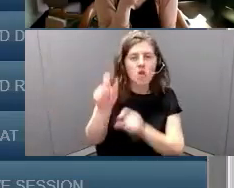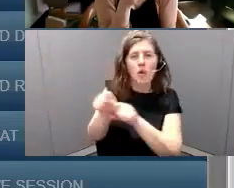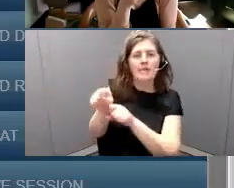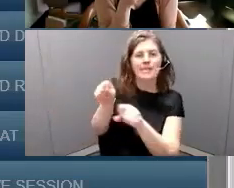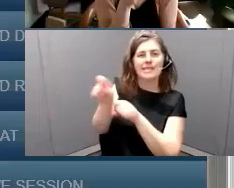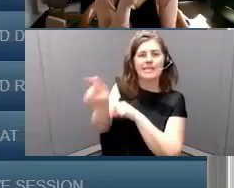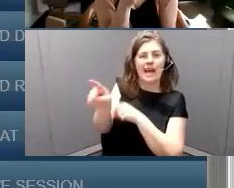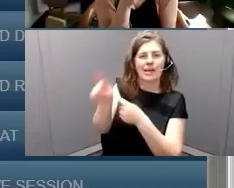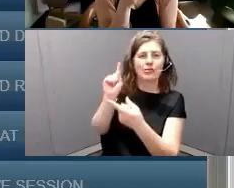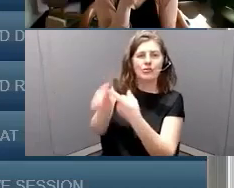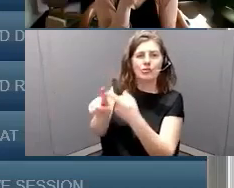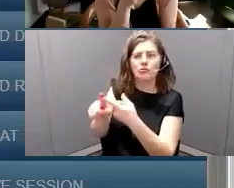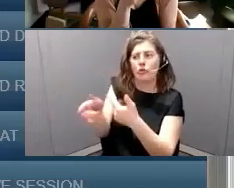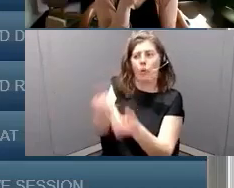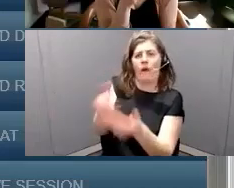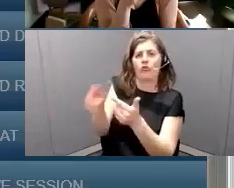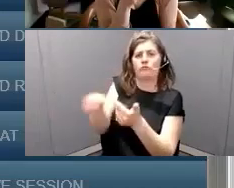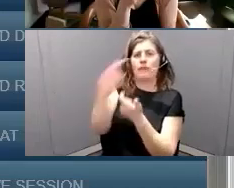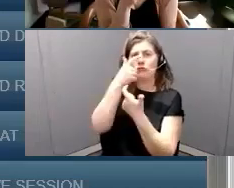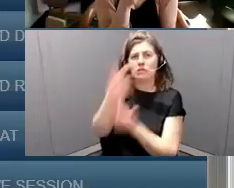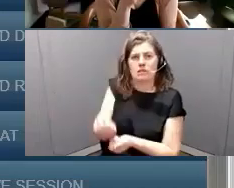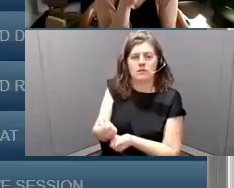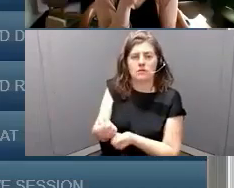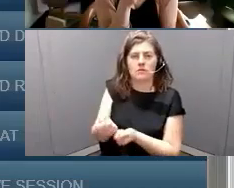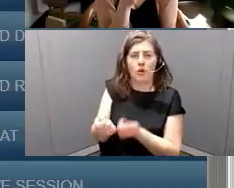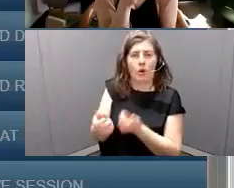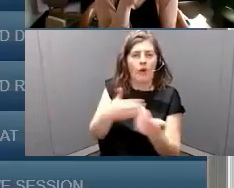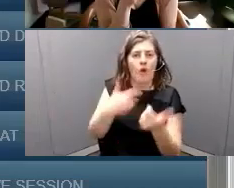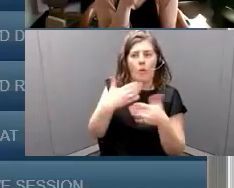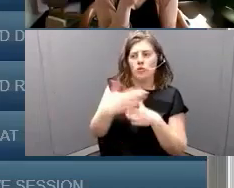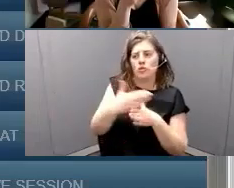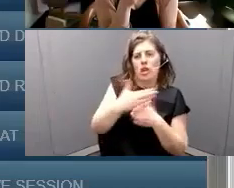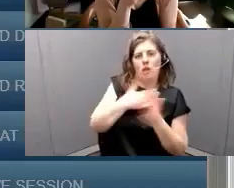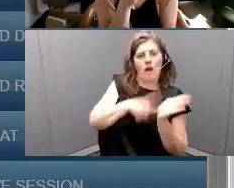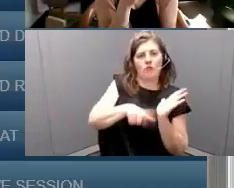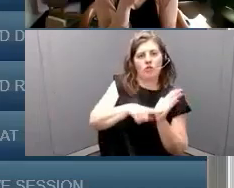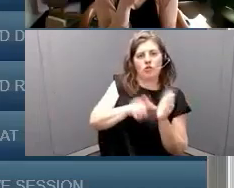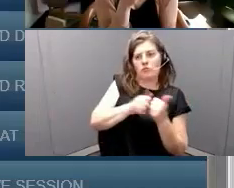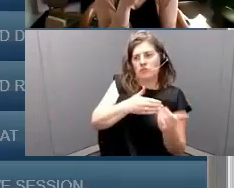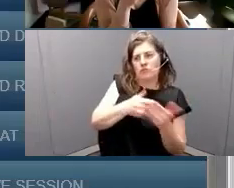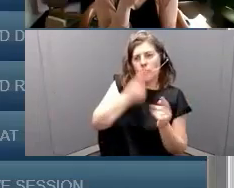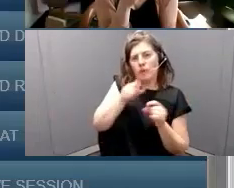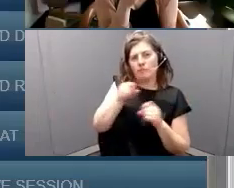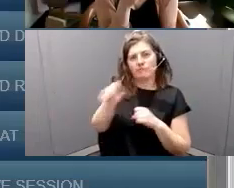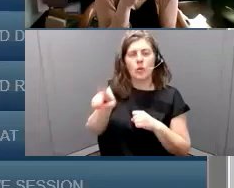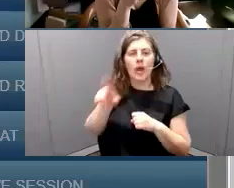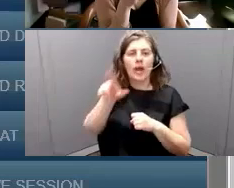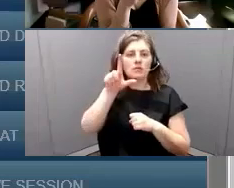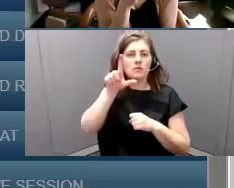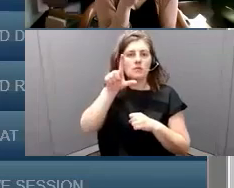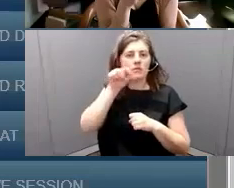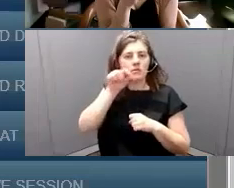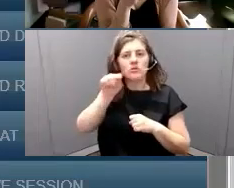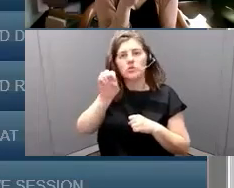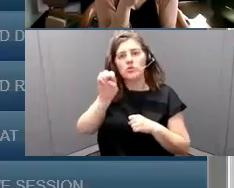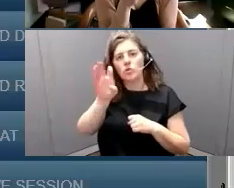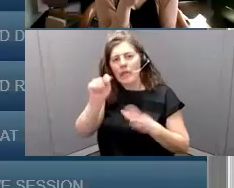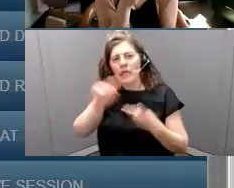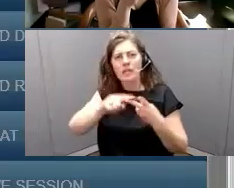to whoever's interested, whoever you want to share your research with. You can tweet it and you can share it on